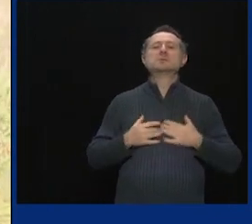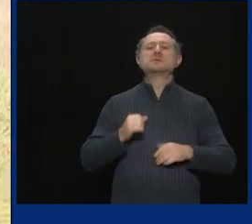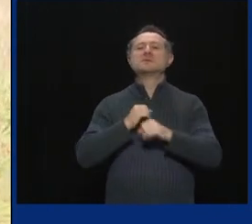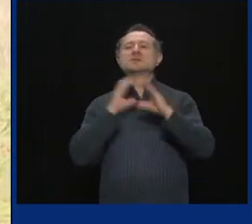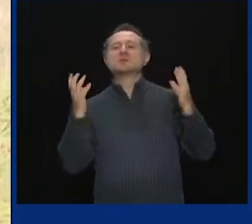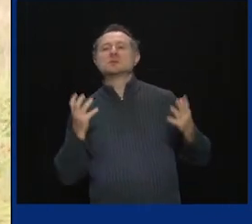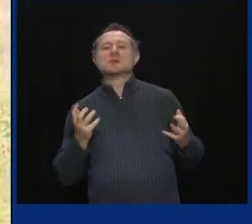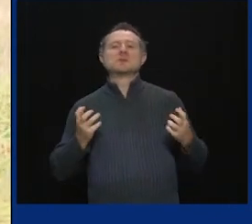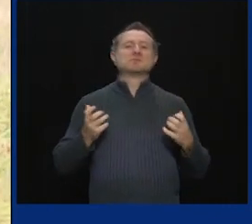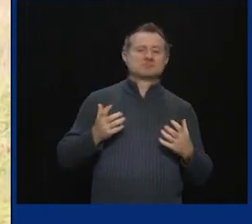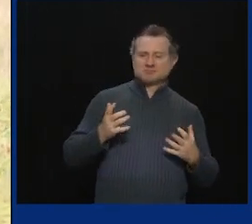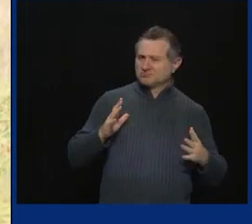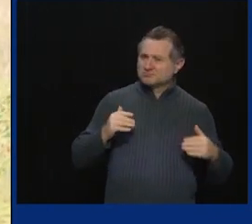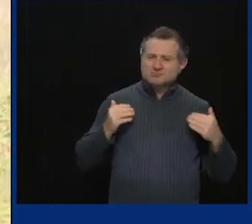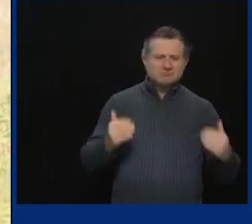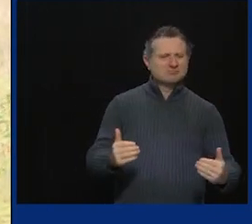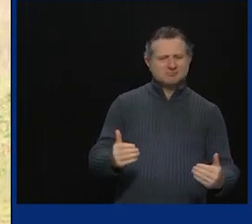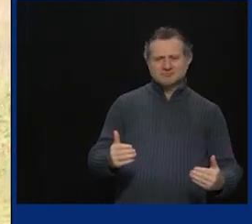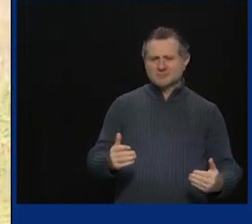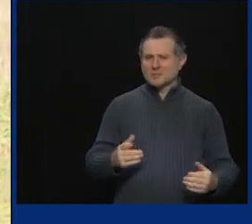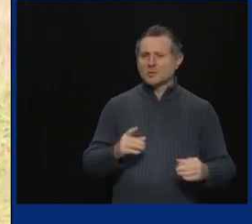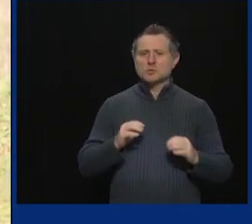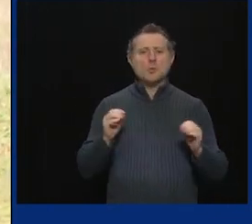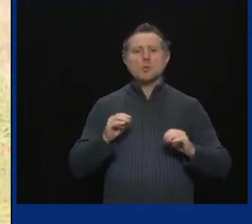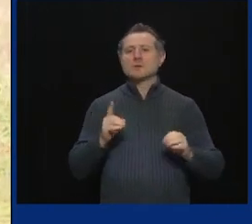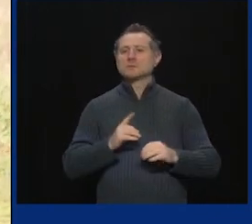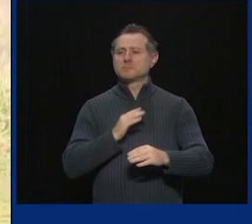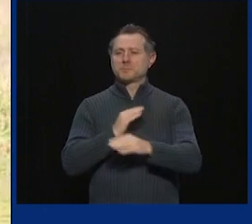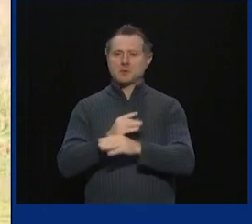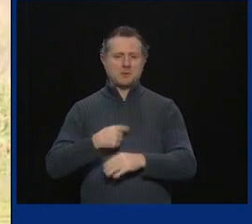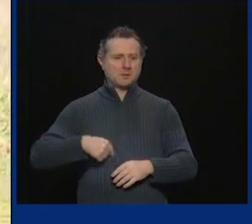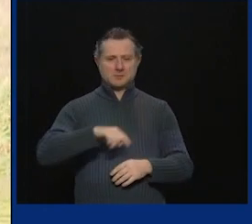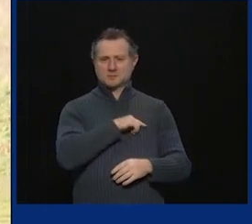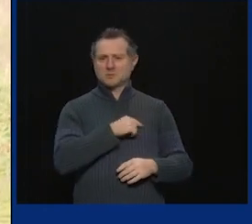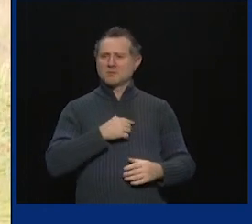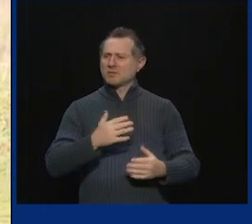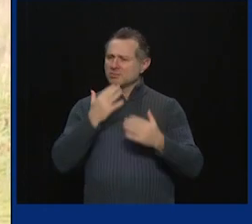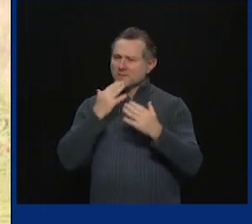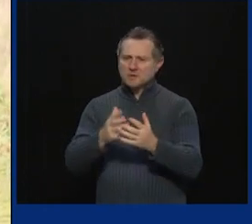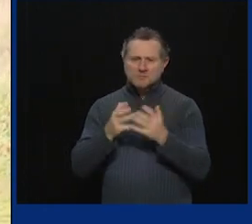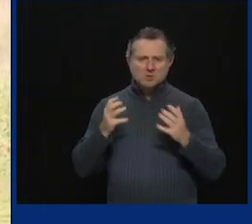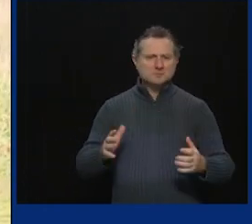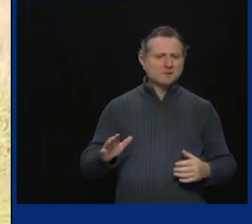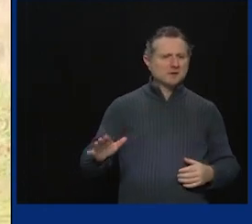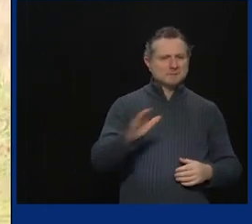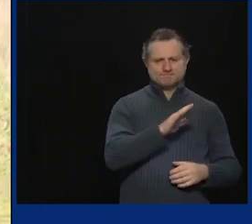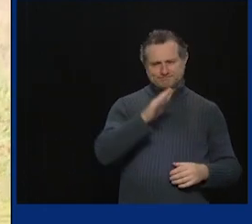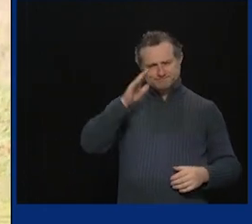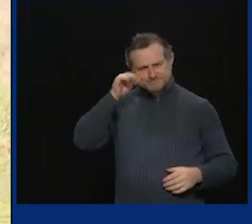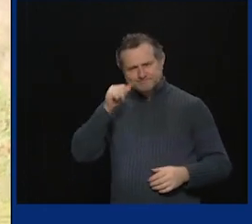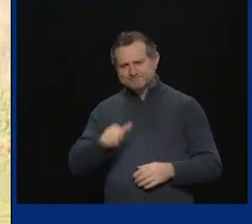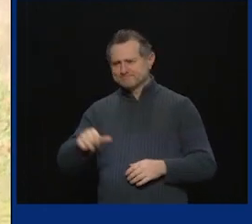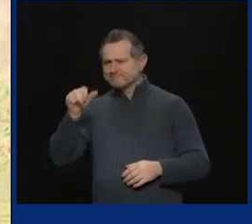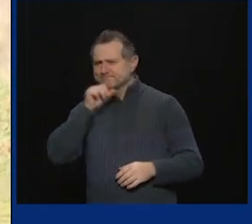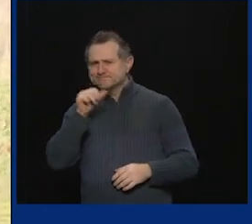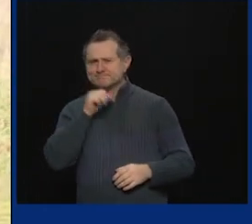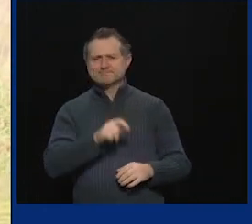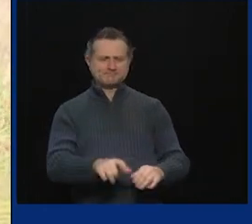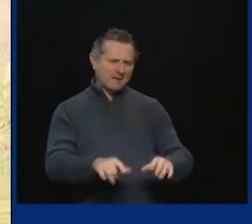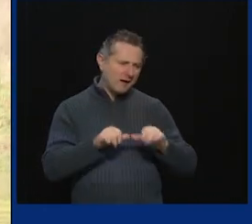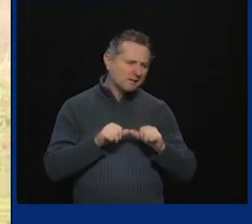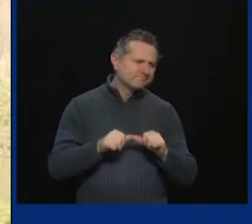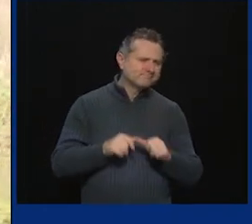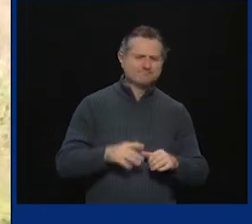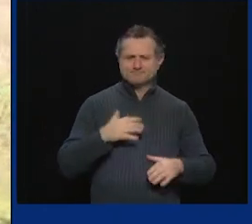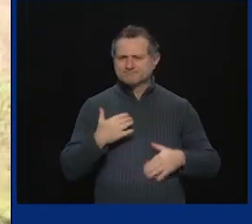this, there's no stopping us now, my friends. So thank you very much for persistence, for patience, and keeping the faith. That's why